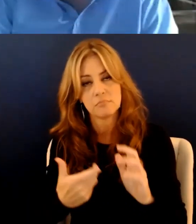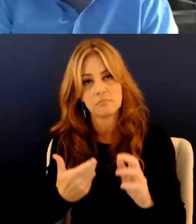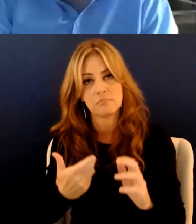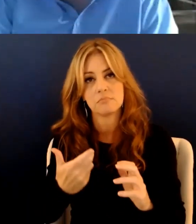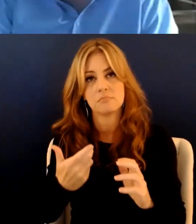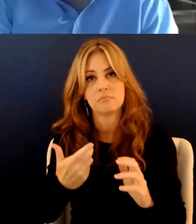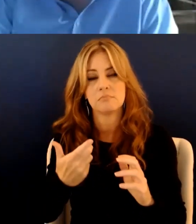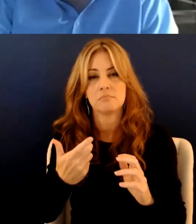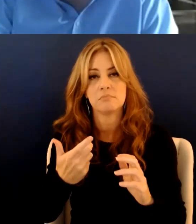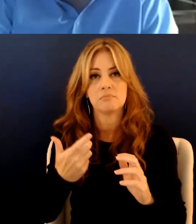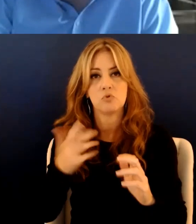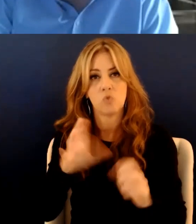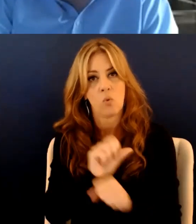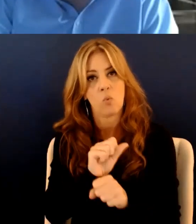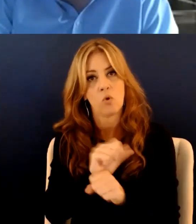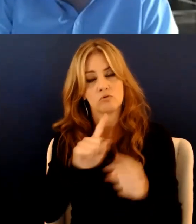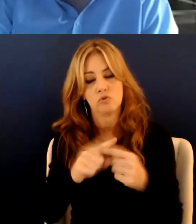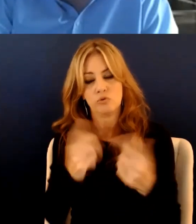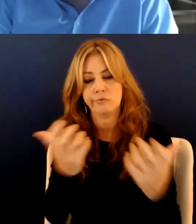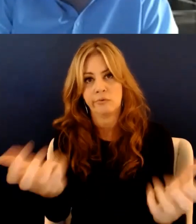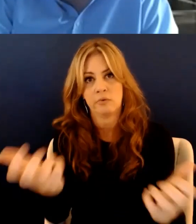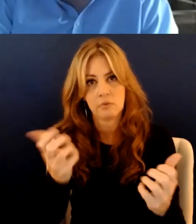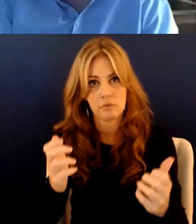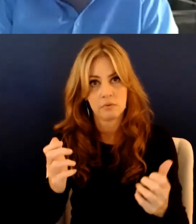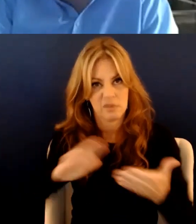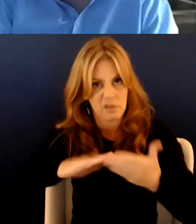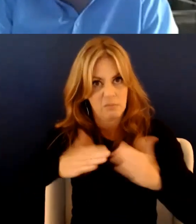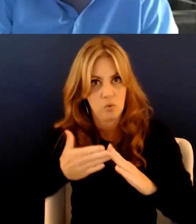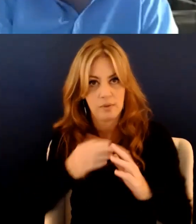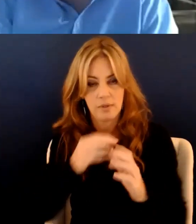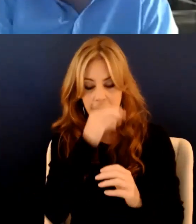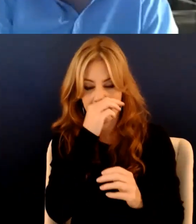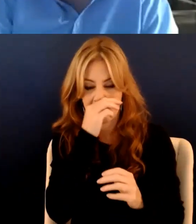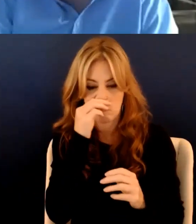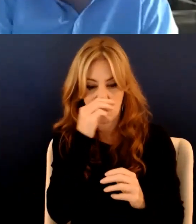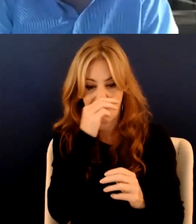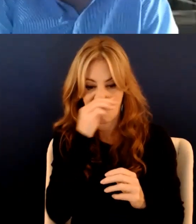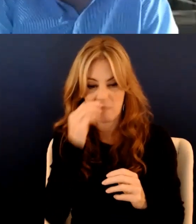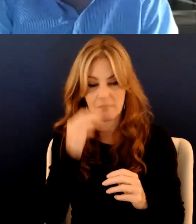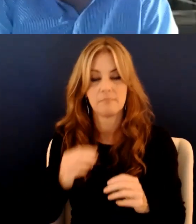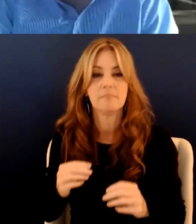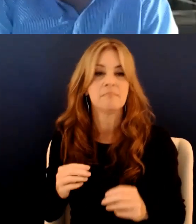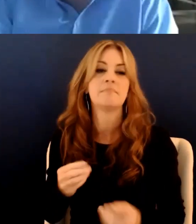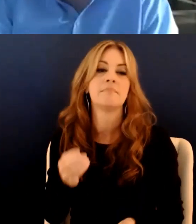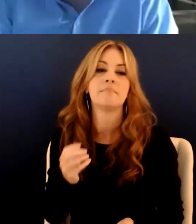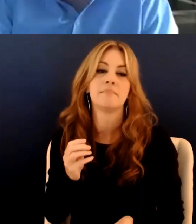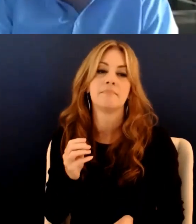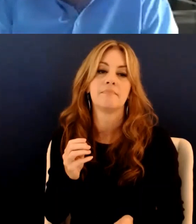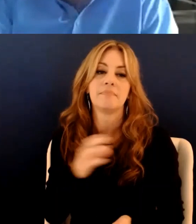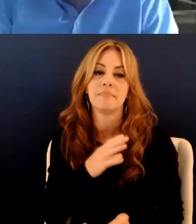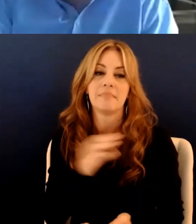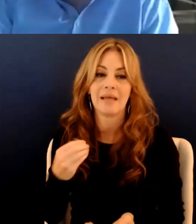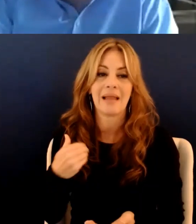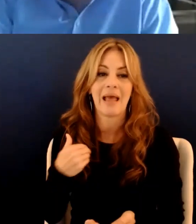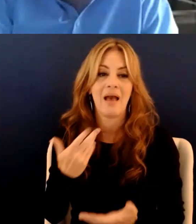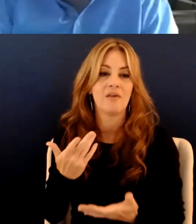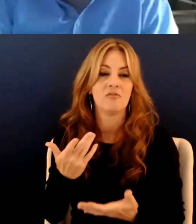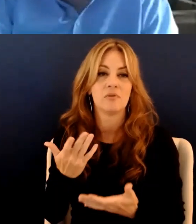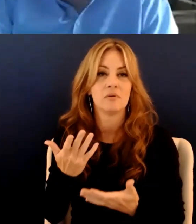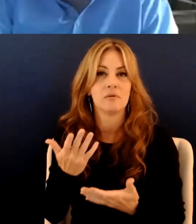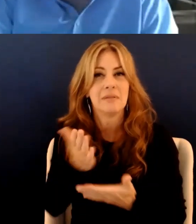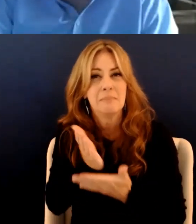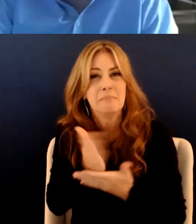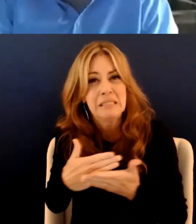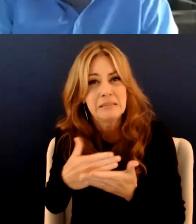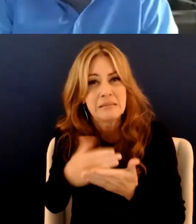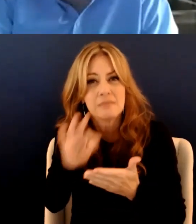community of scholars to that work, but, and in that sense, it has the elements of a paper, and